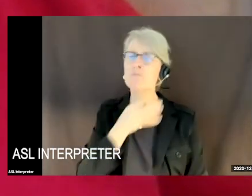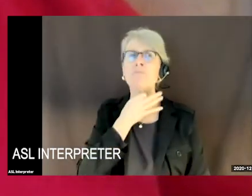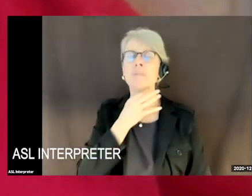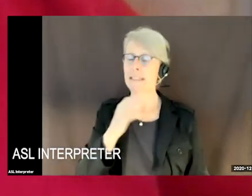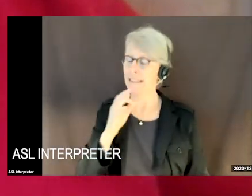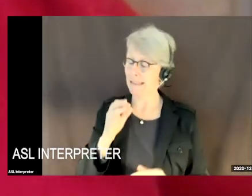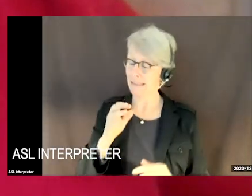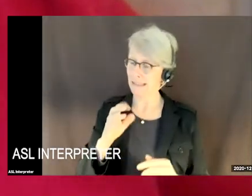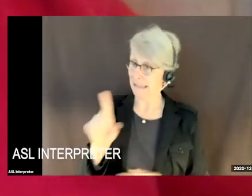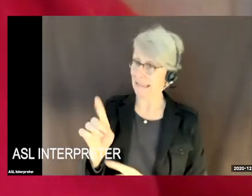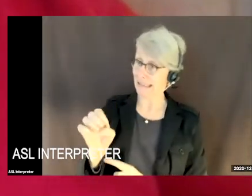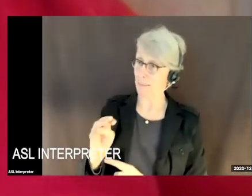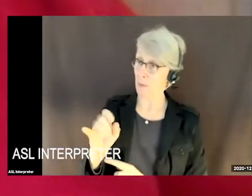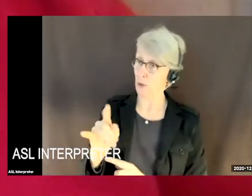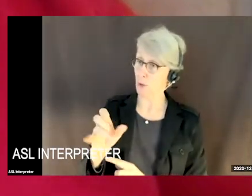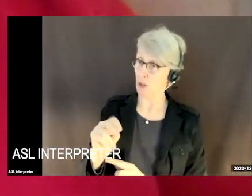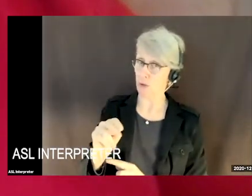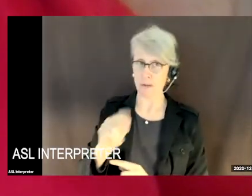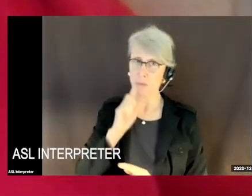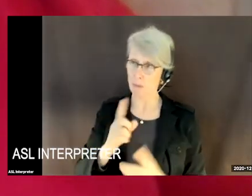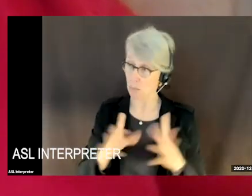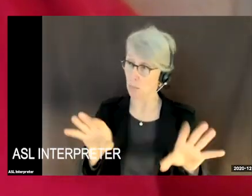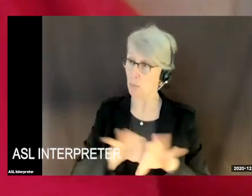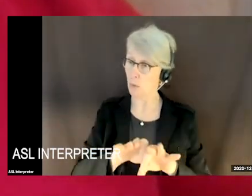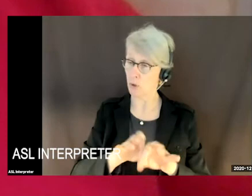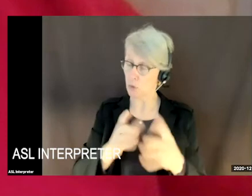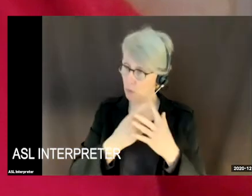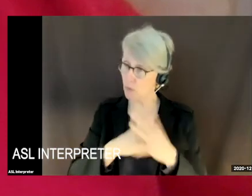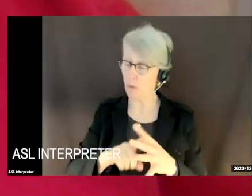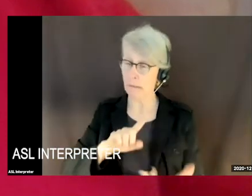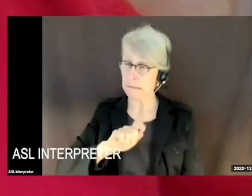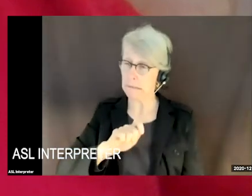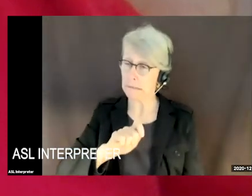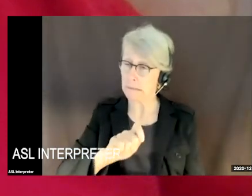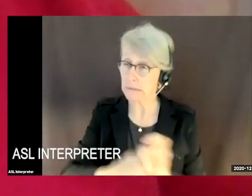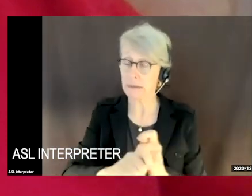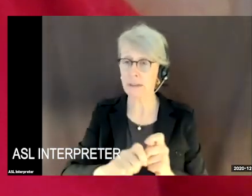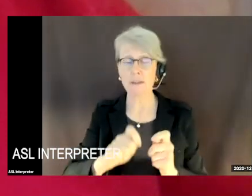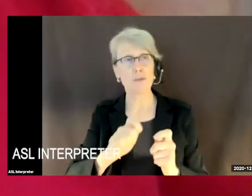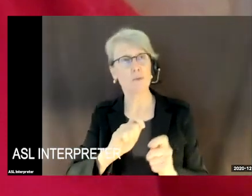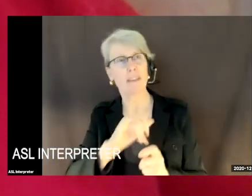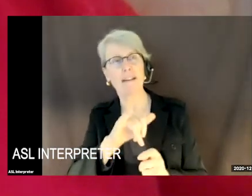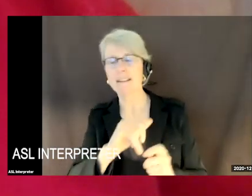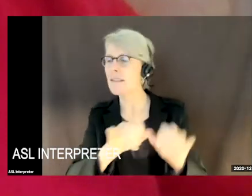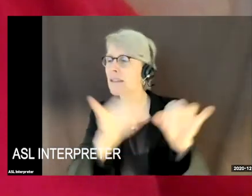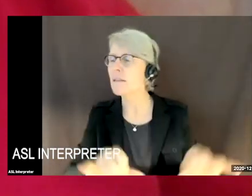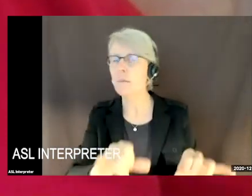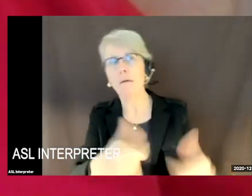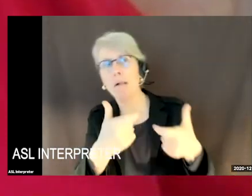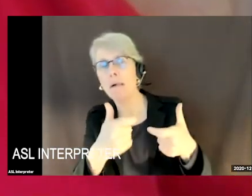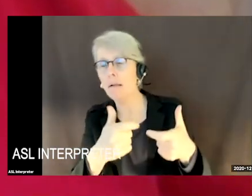demonstrations have, and are they necessary to kickstarting a process of unblocking